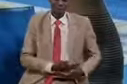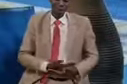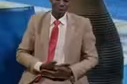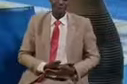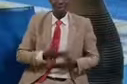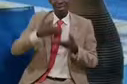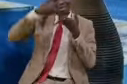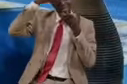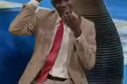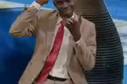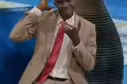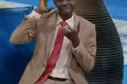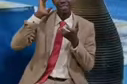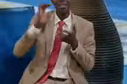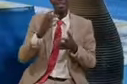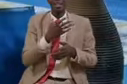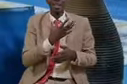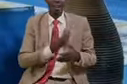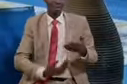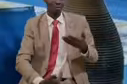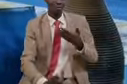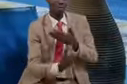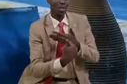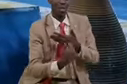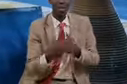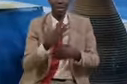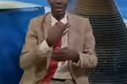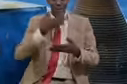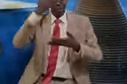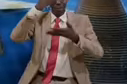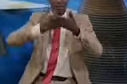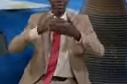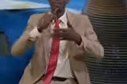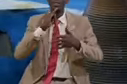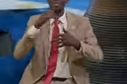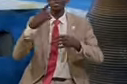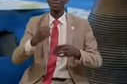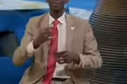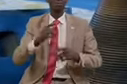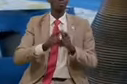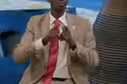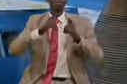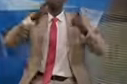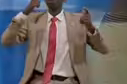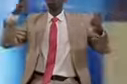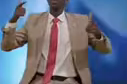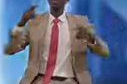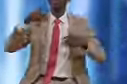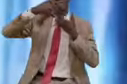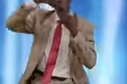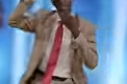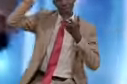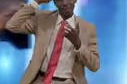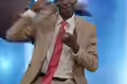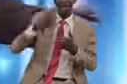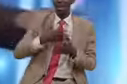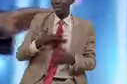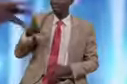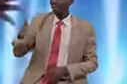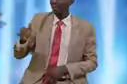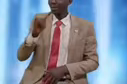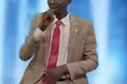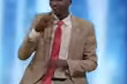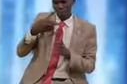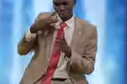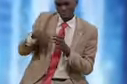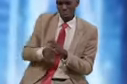big universal lion. And then there is a reptile coming, there is the devil coming, there is